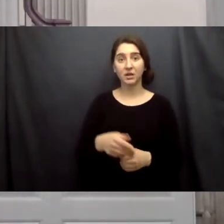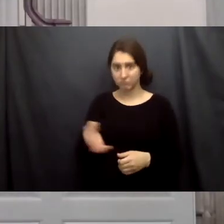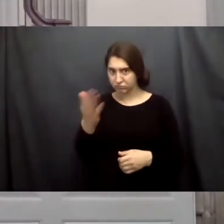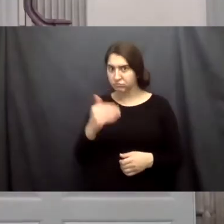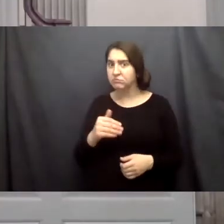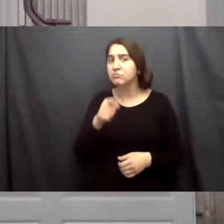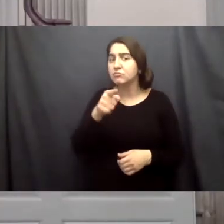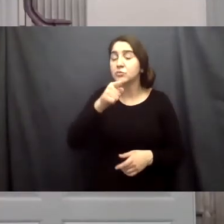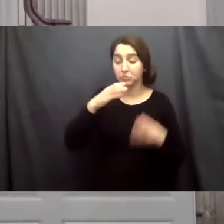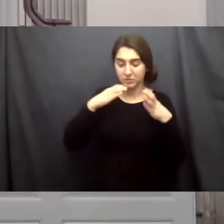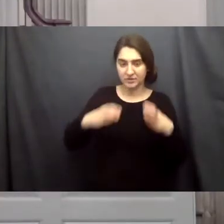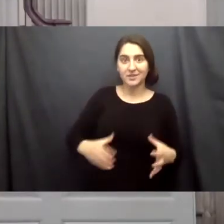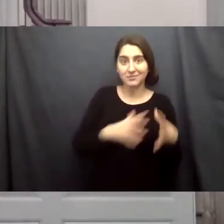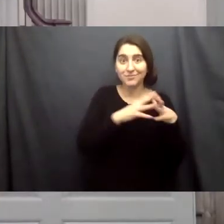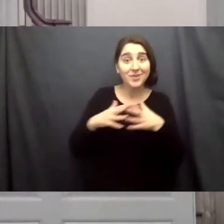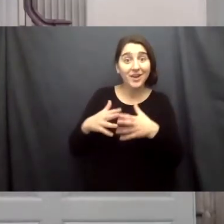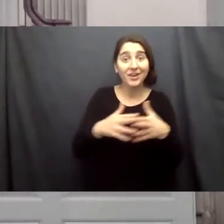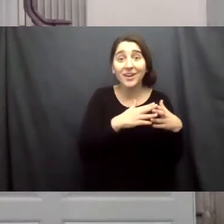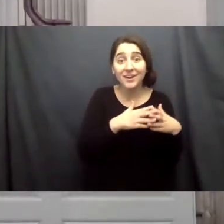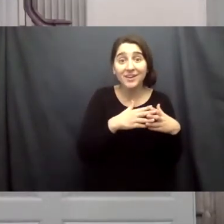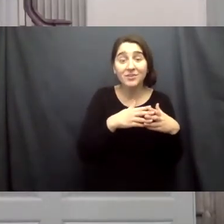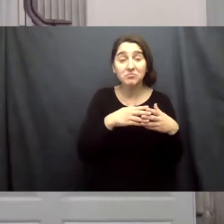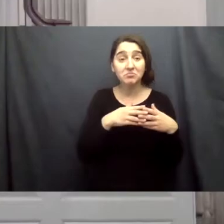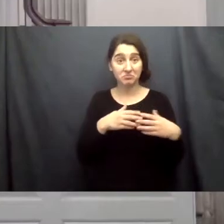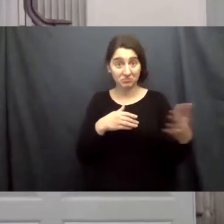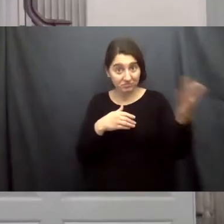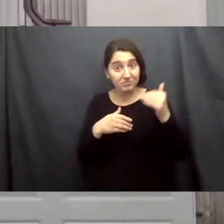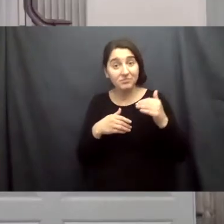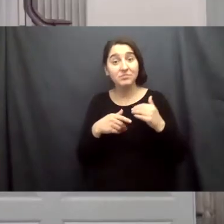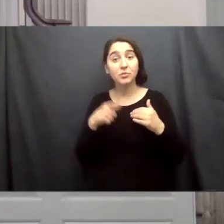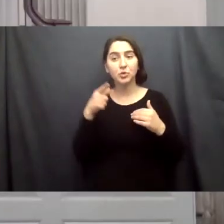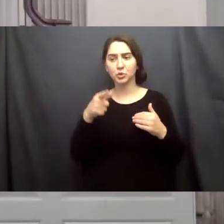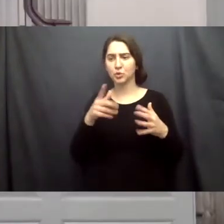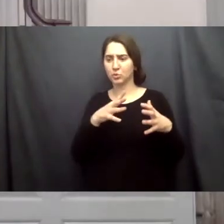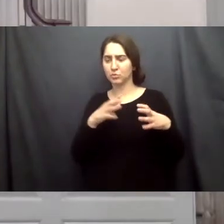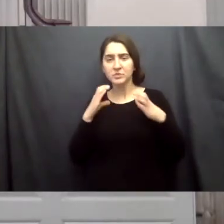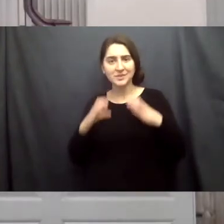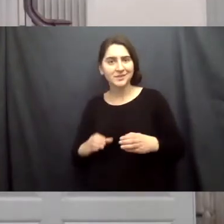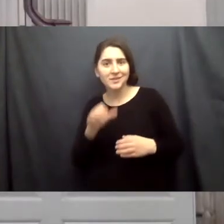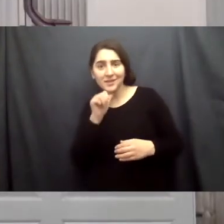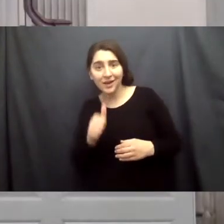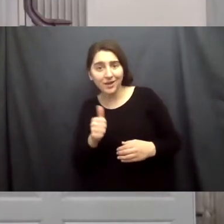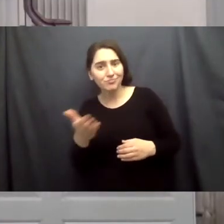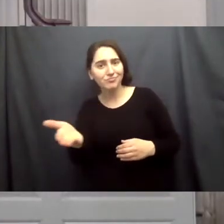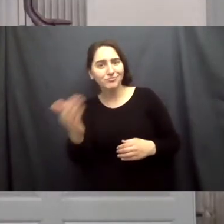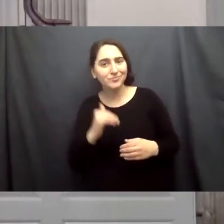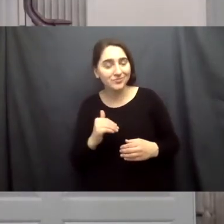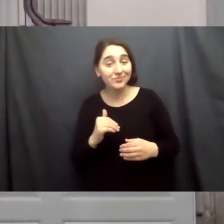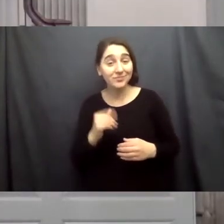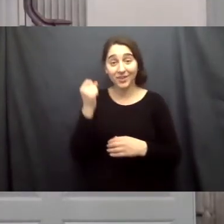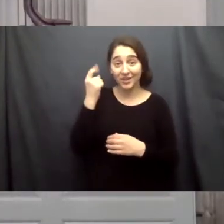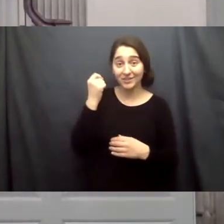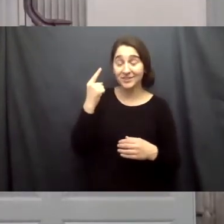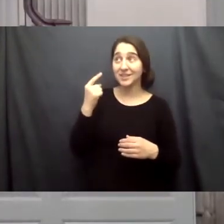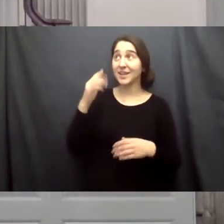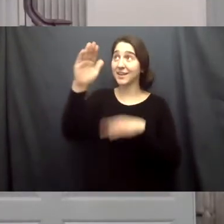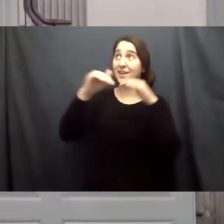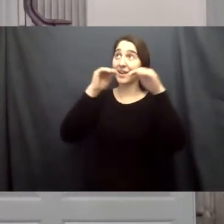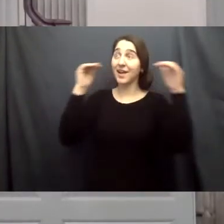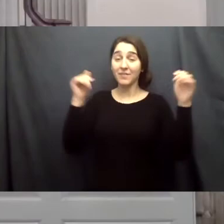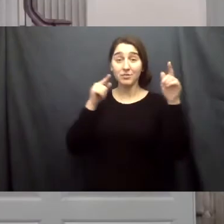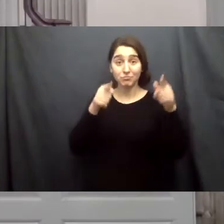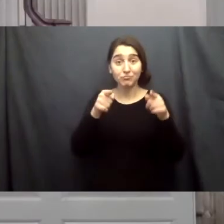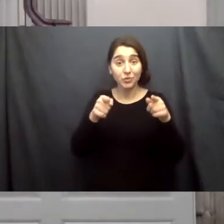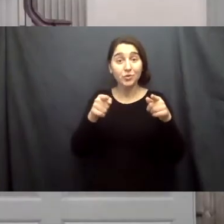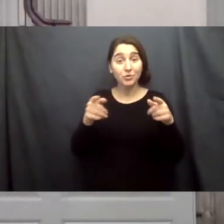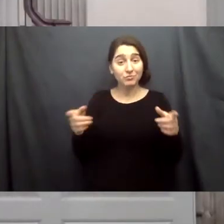Come, you who are citizens of this land and you who are not. Here, you are citizens in the